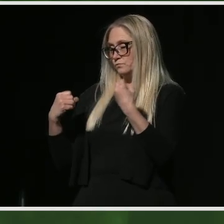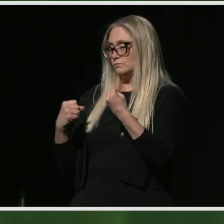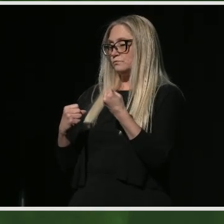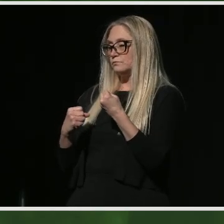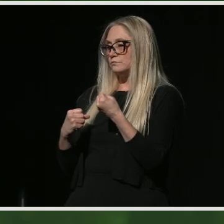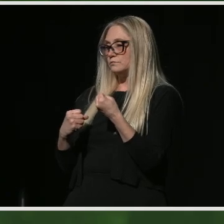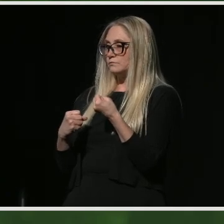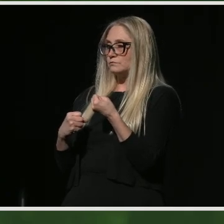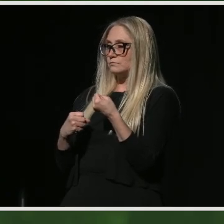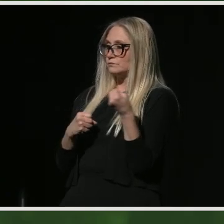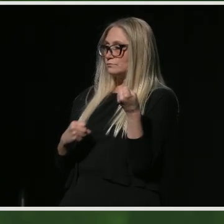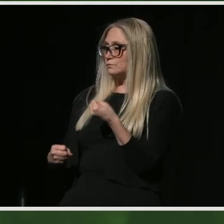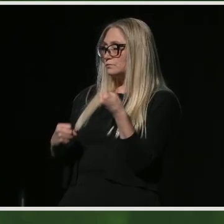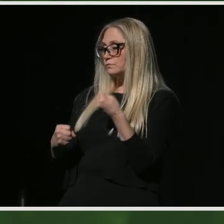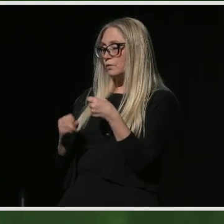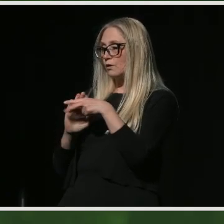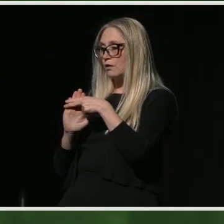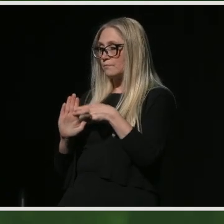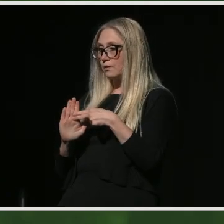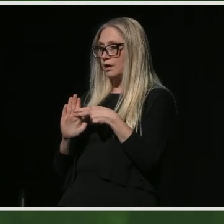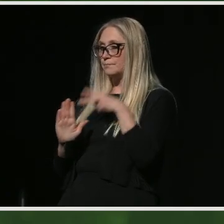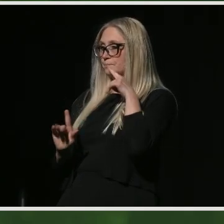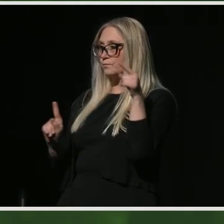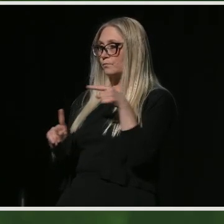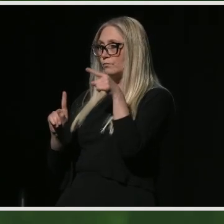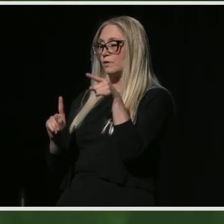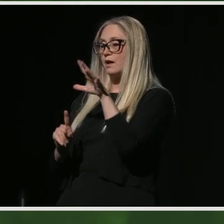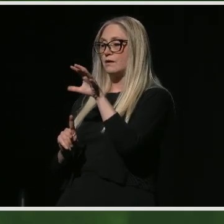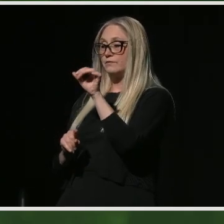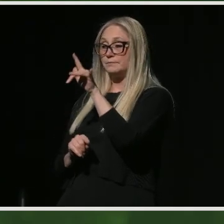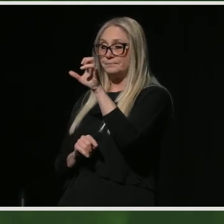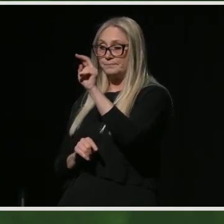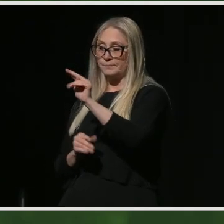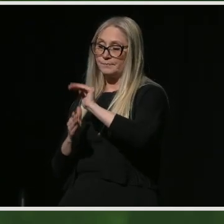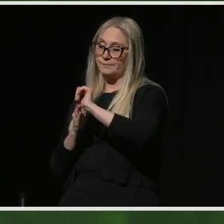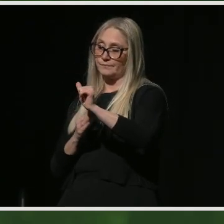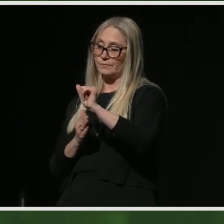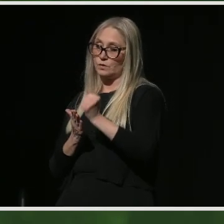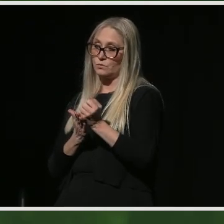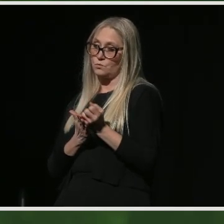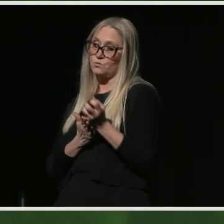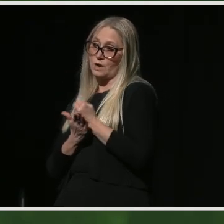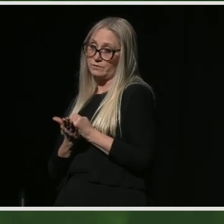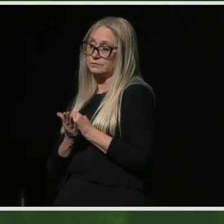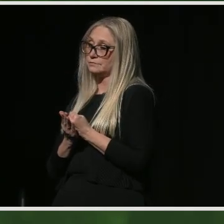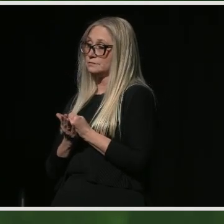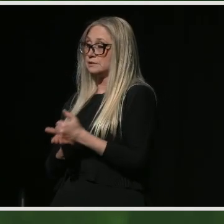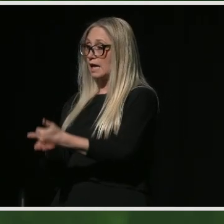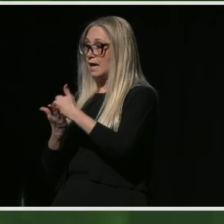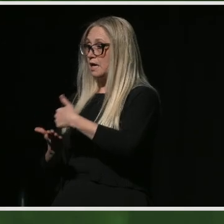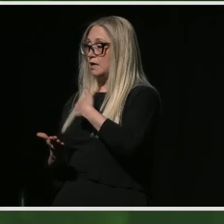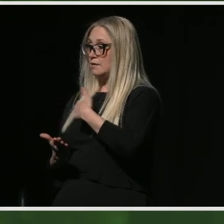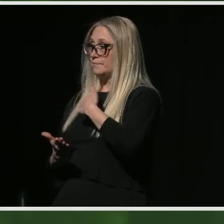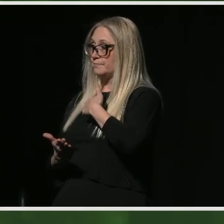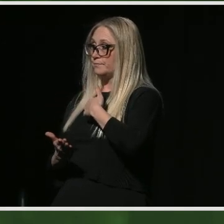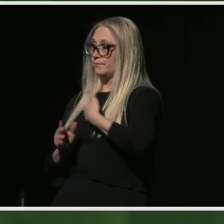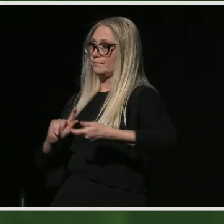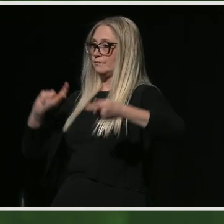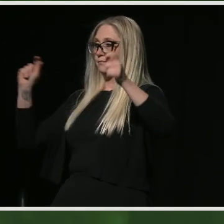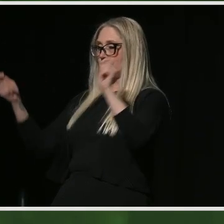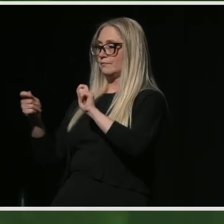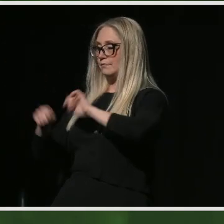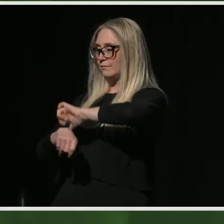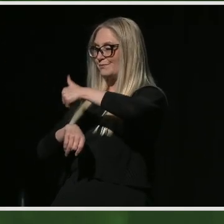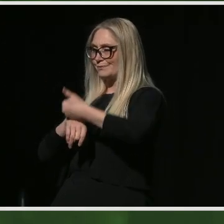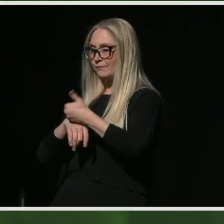to do over $50 million in revenue and drive the next wave of category growth to New York State. Help us flip this industry on its cans